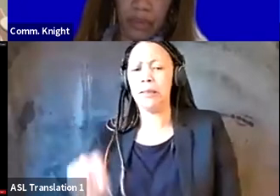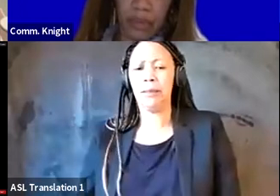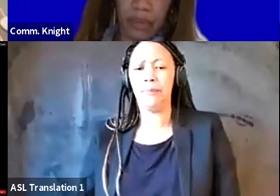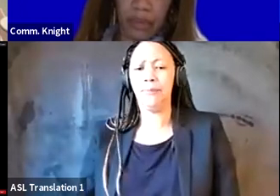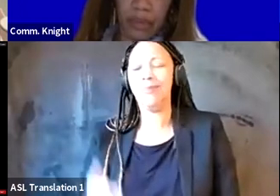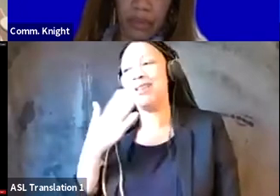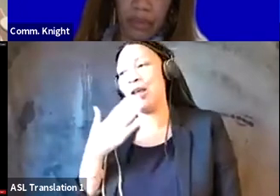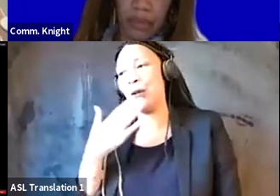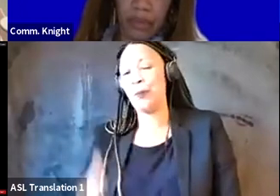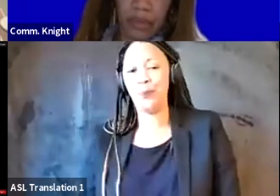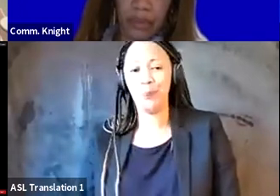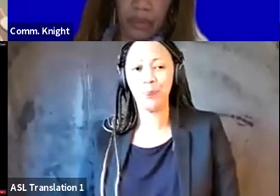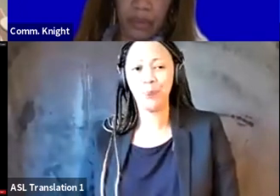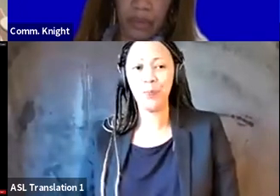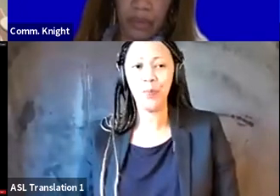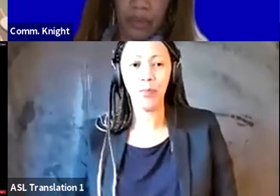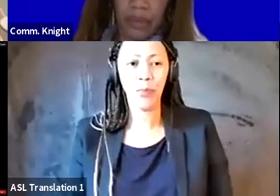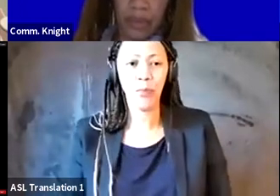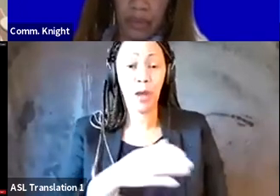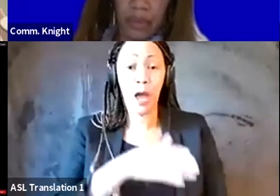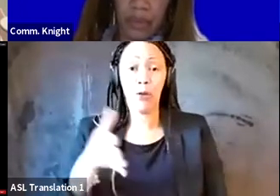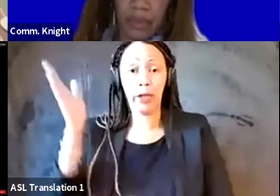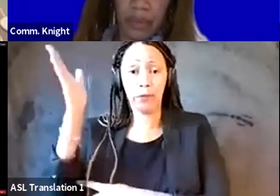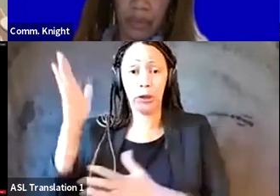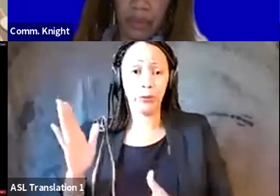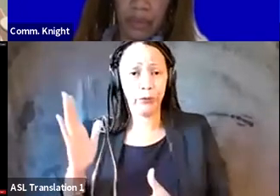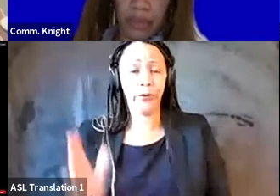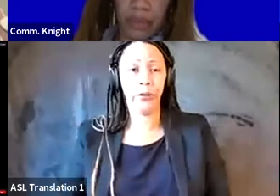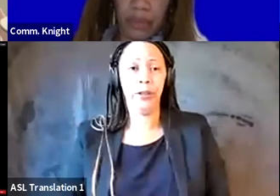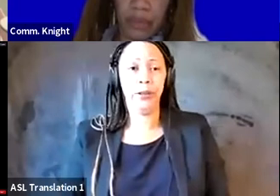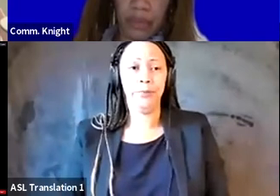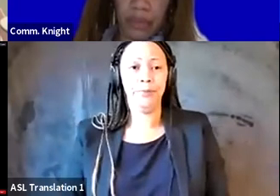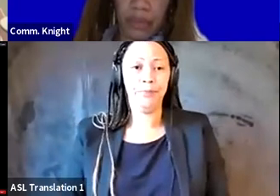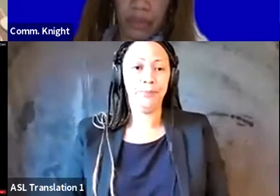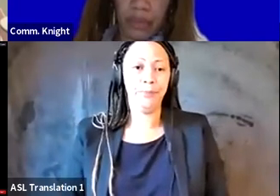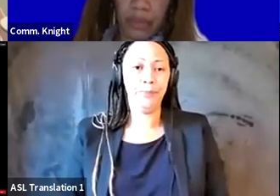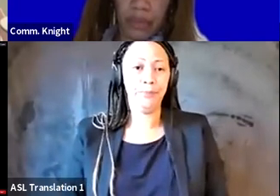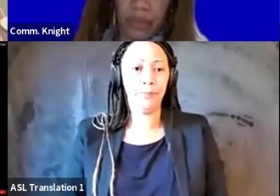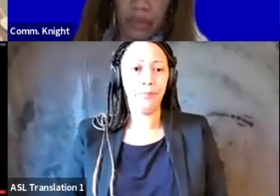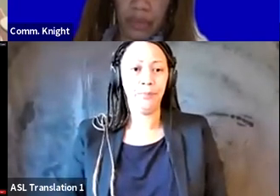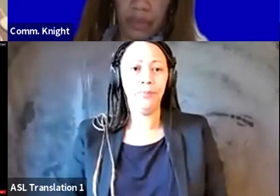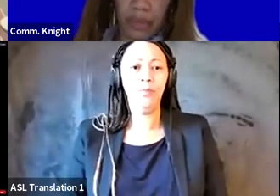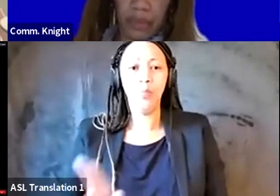Thank you. Our next speaker will utilize a